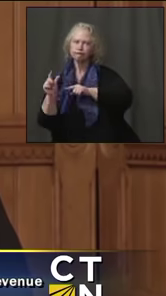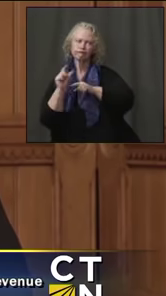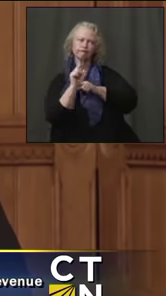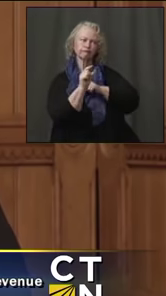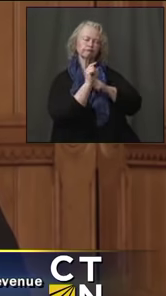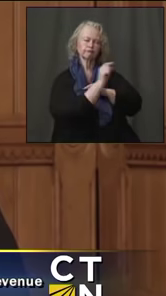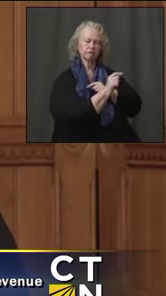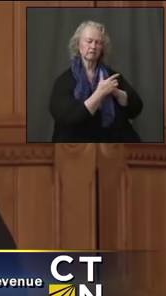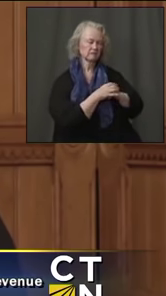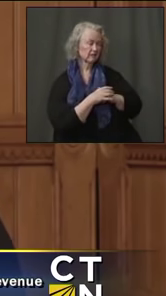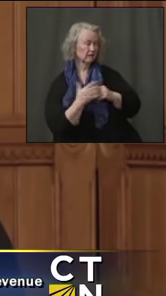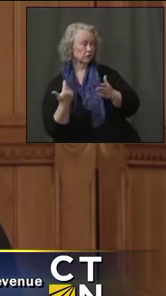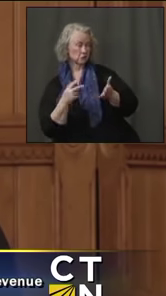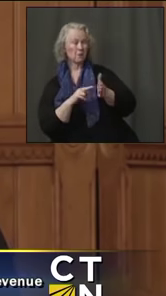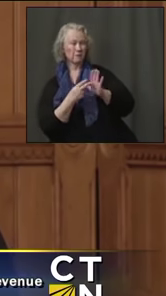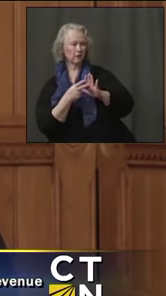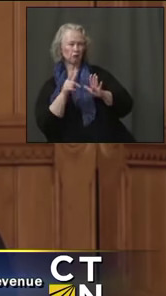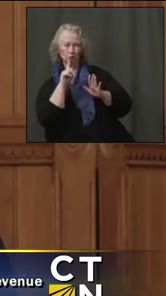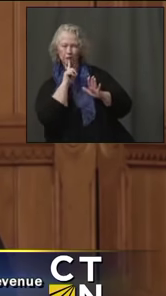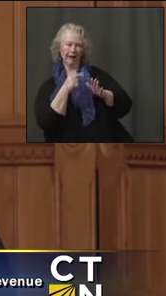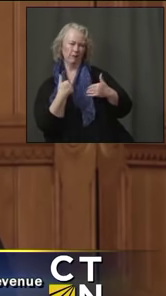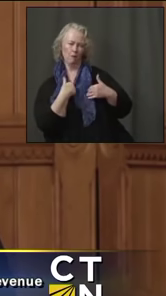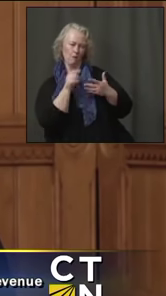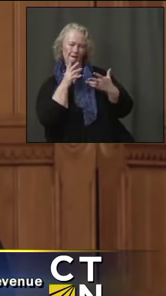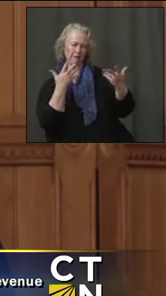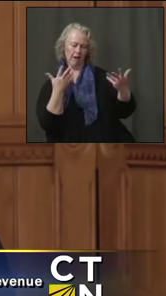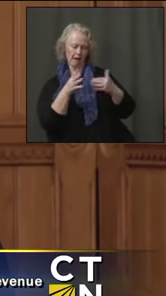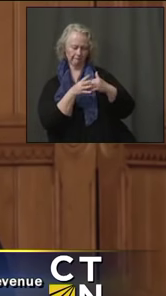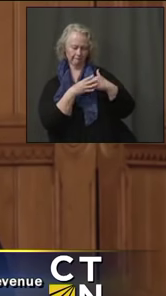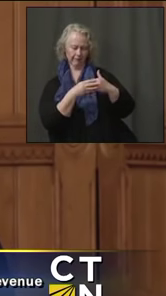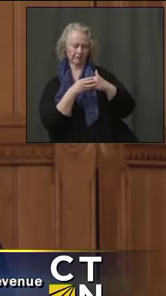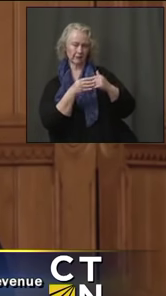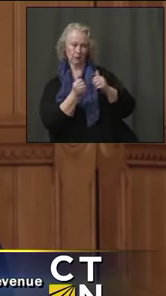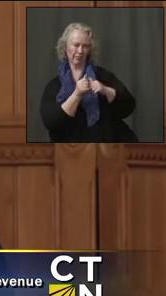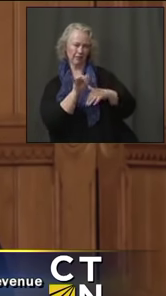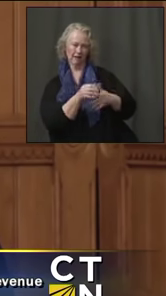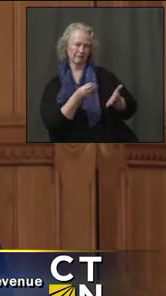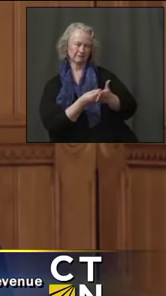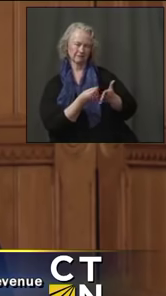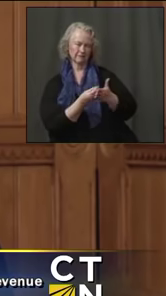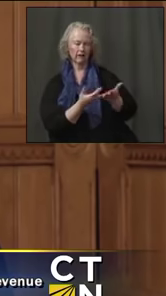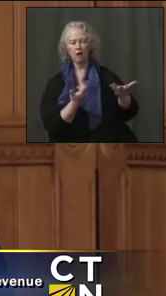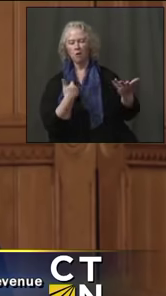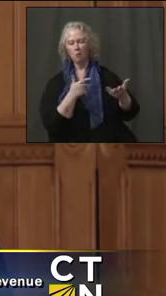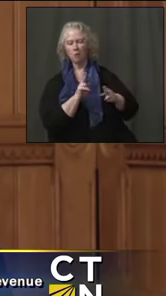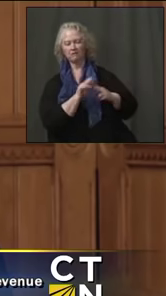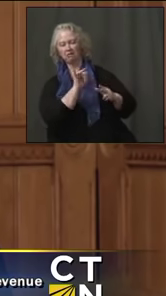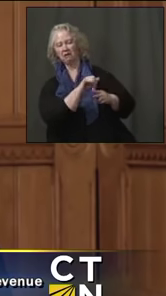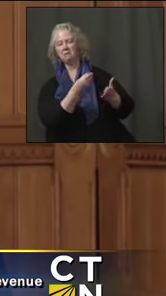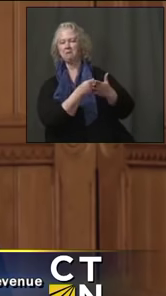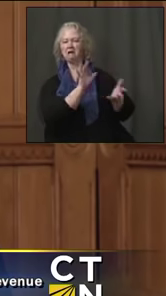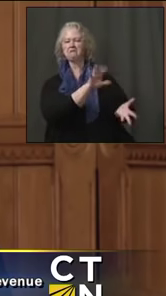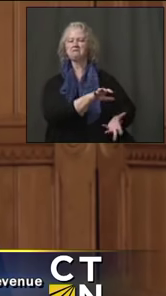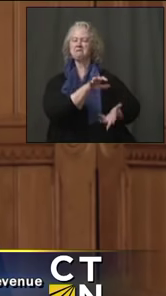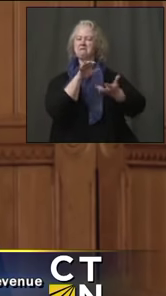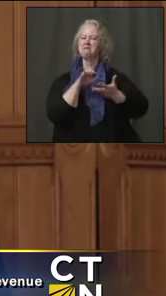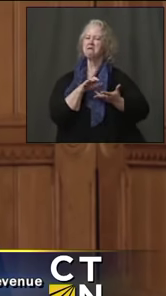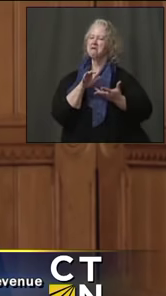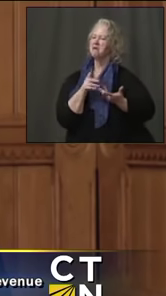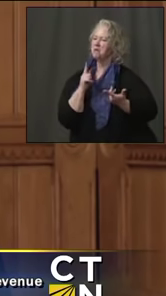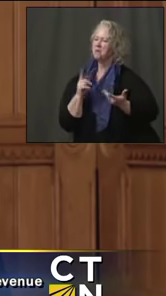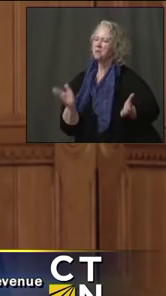don't have extreme flexibility with that Coronavirus Relief Fund money. We couldn't say, hey, we're going to take that money and use it to